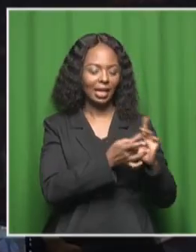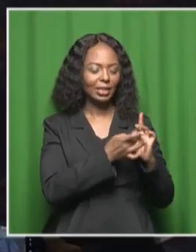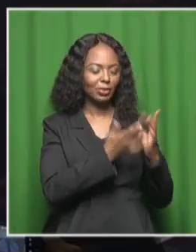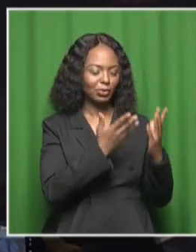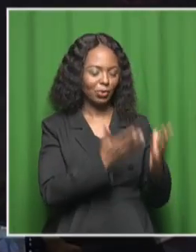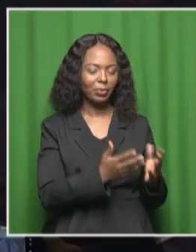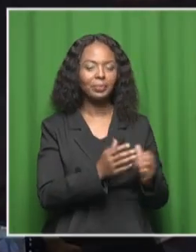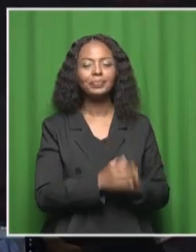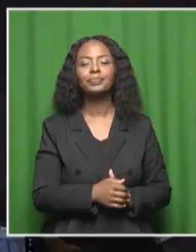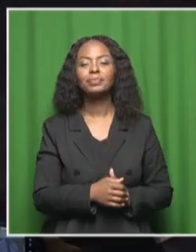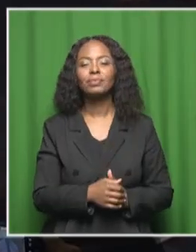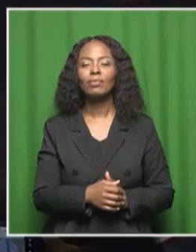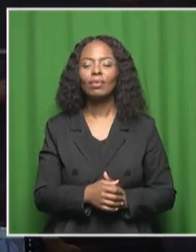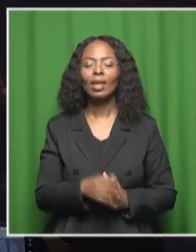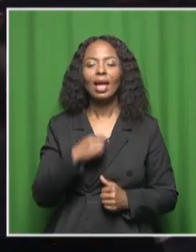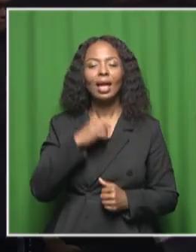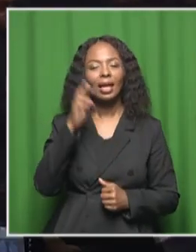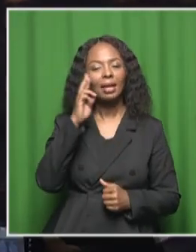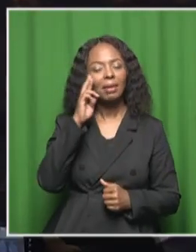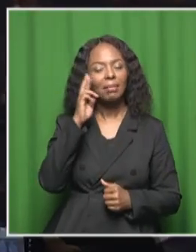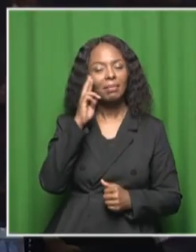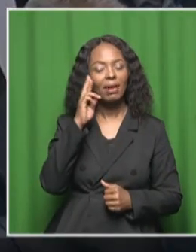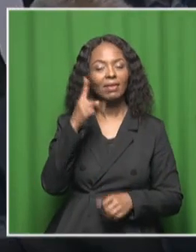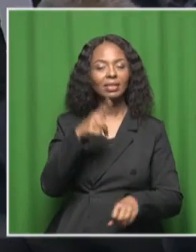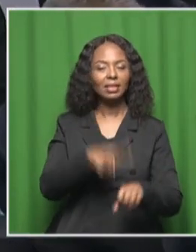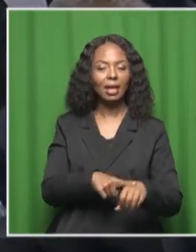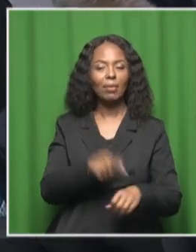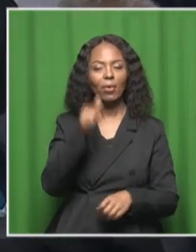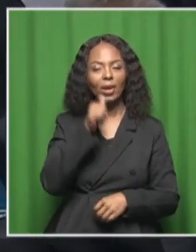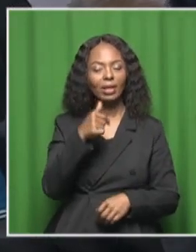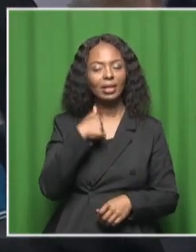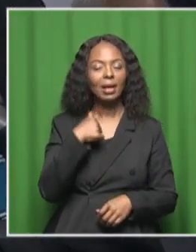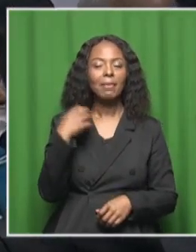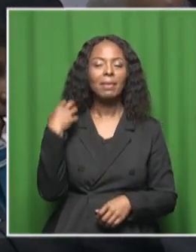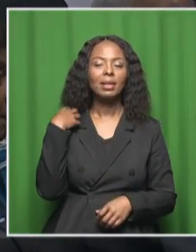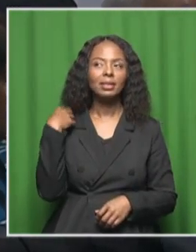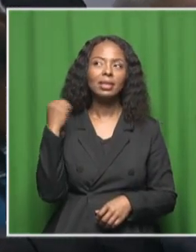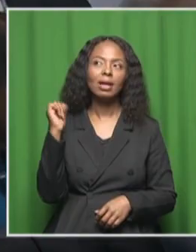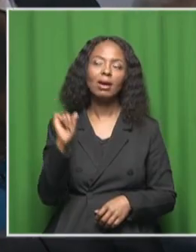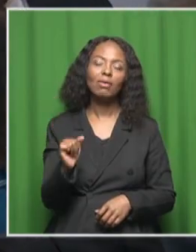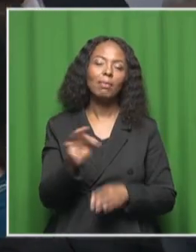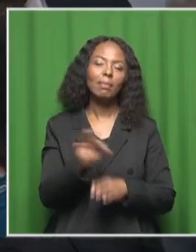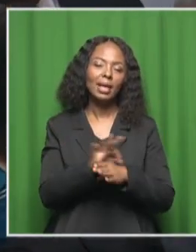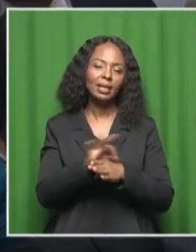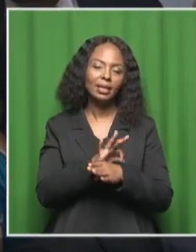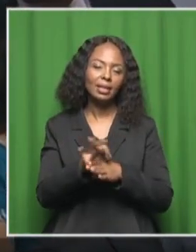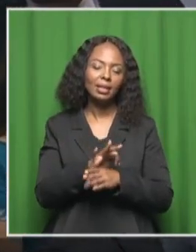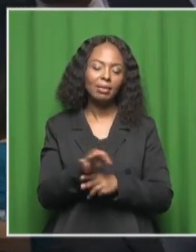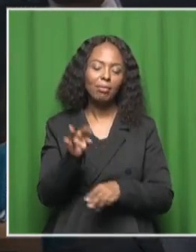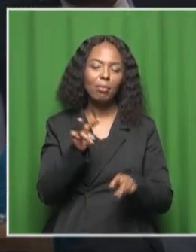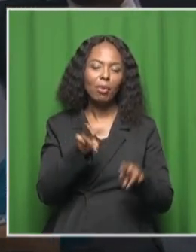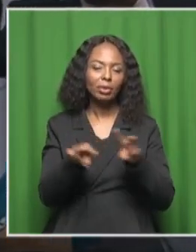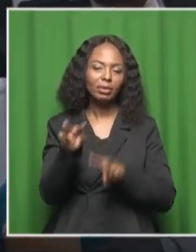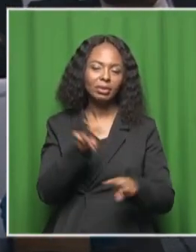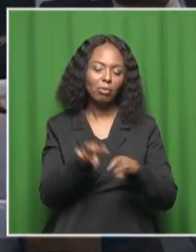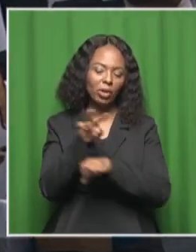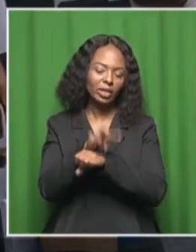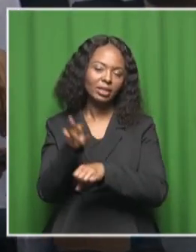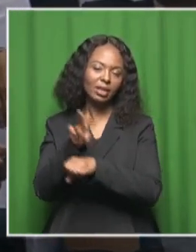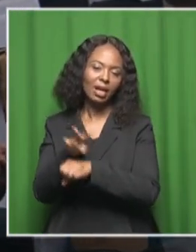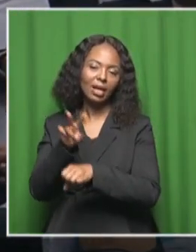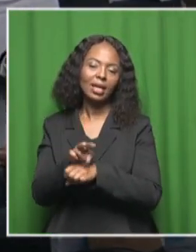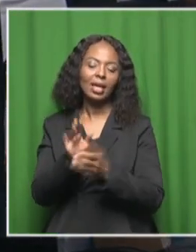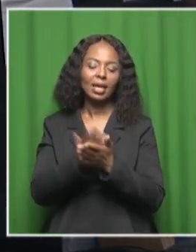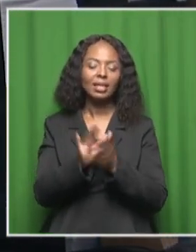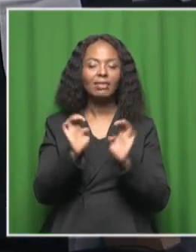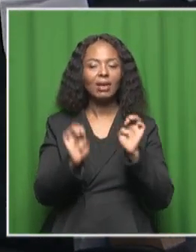would say something, I remember first time I was acting Minister of Planning, Monitoring and Evaluation after the late Comrade Jackson